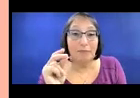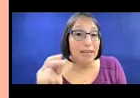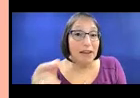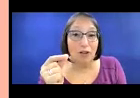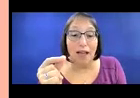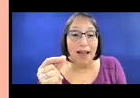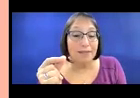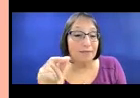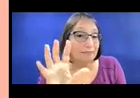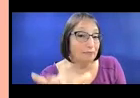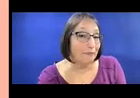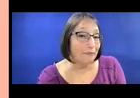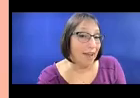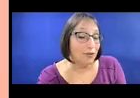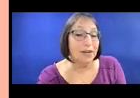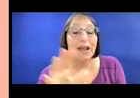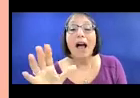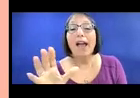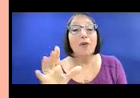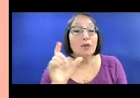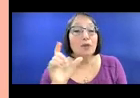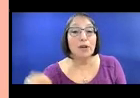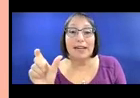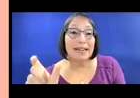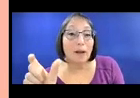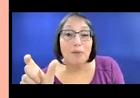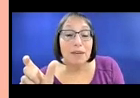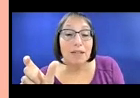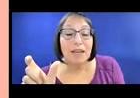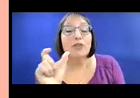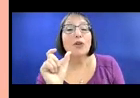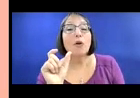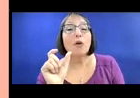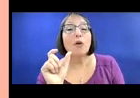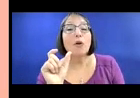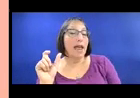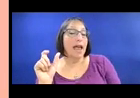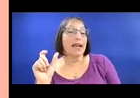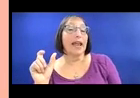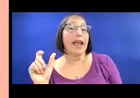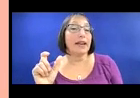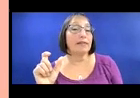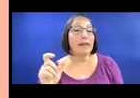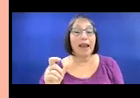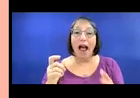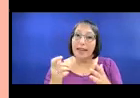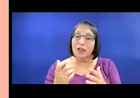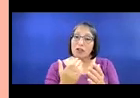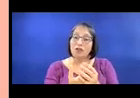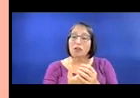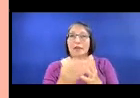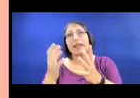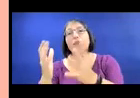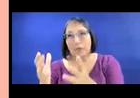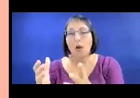immediately after class answer it. I also put in an announcement, so they can go ahead and I get